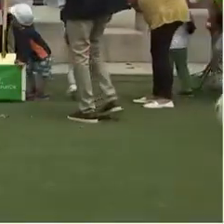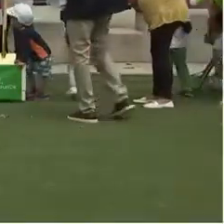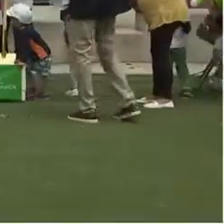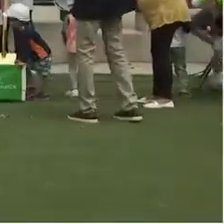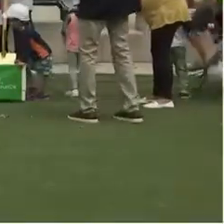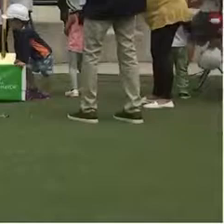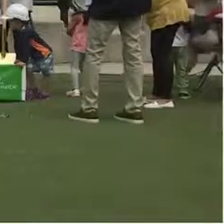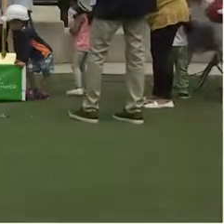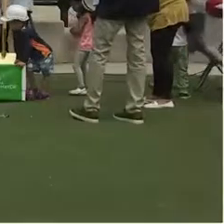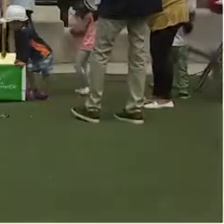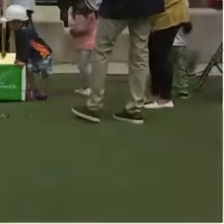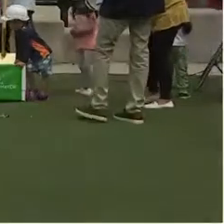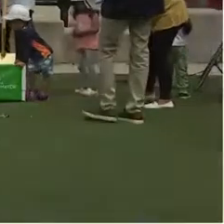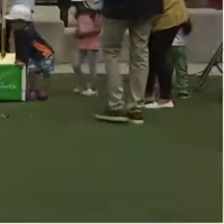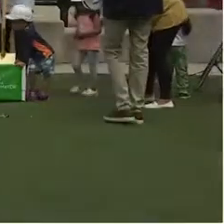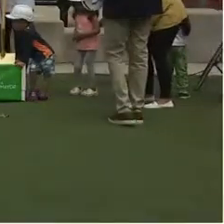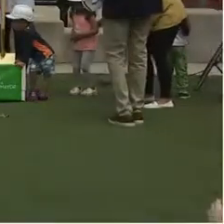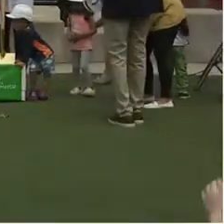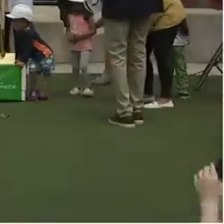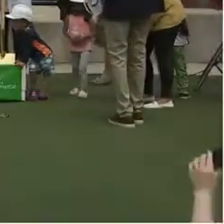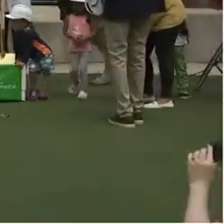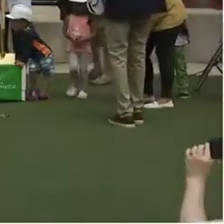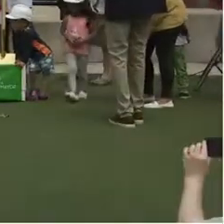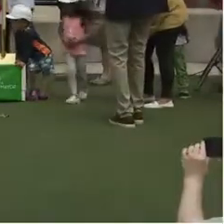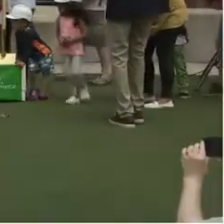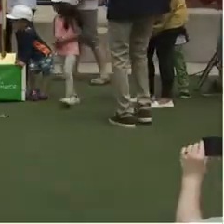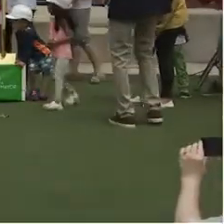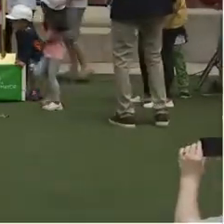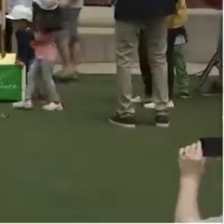Dave. You got it, brother.